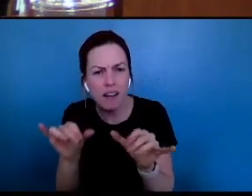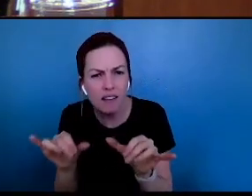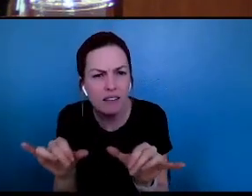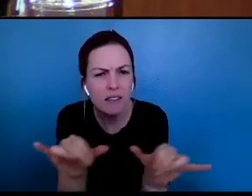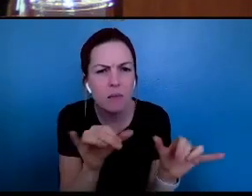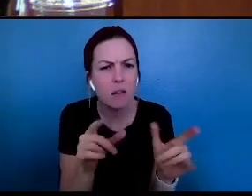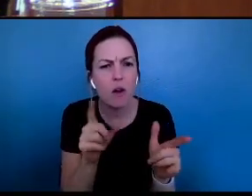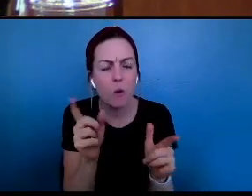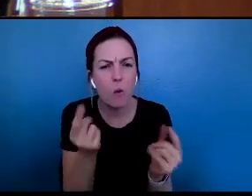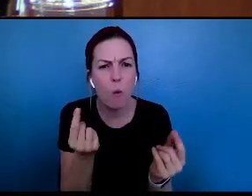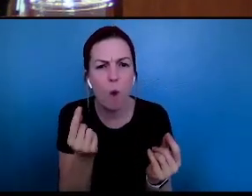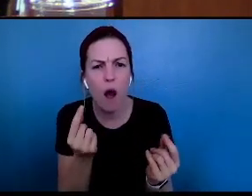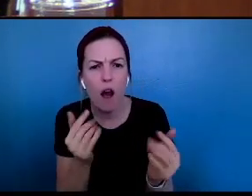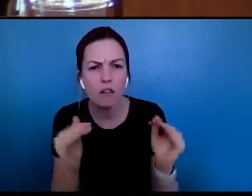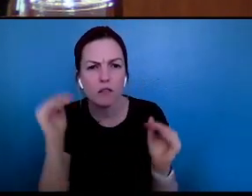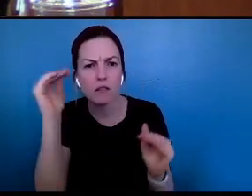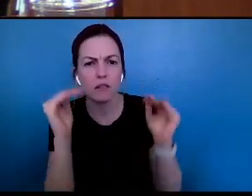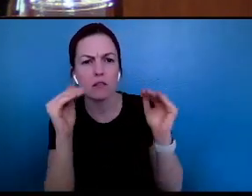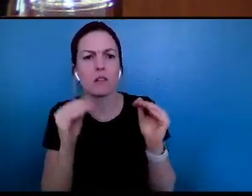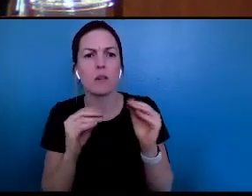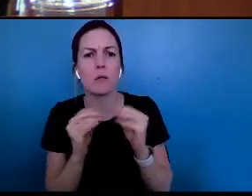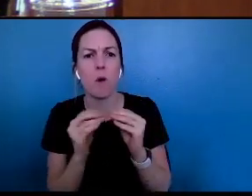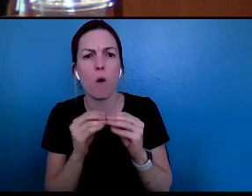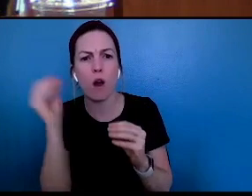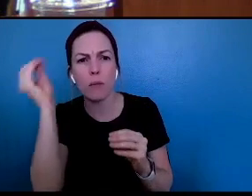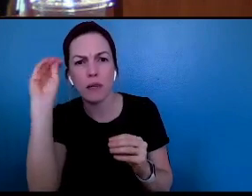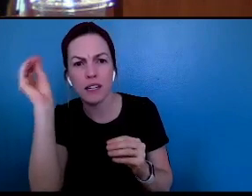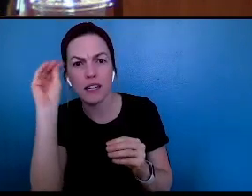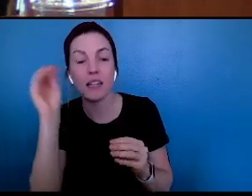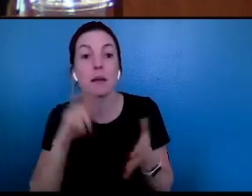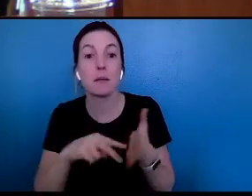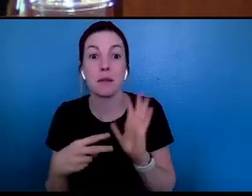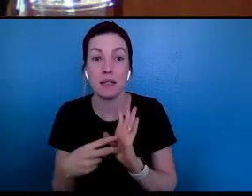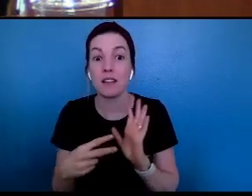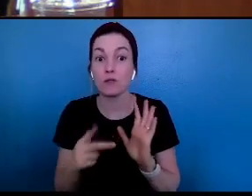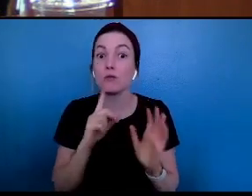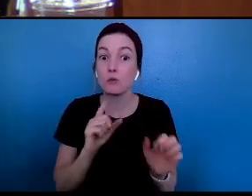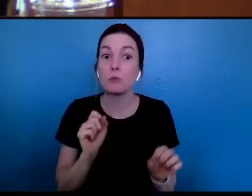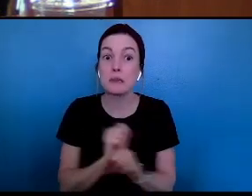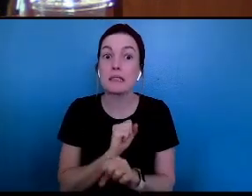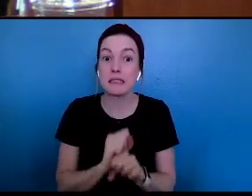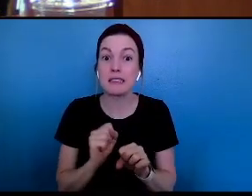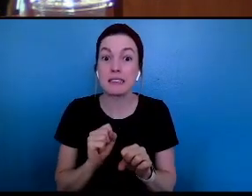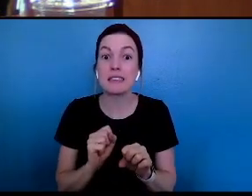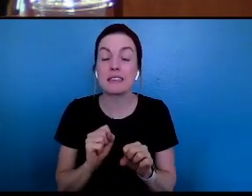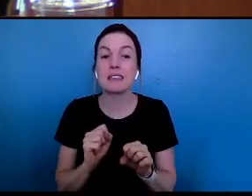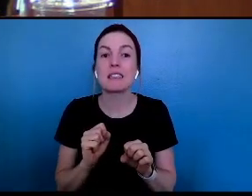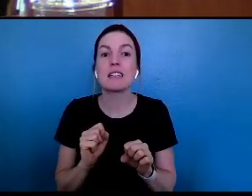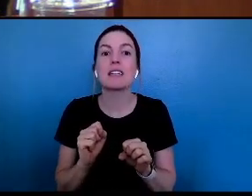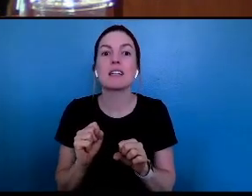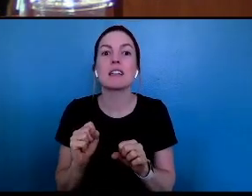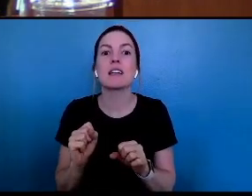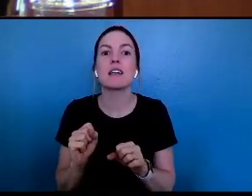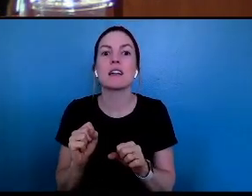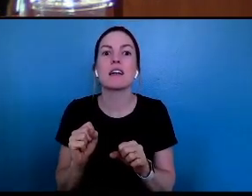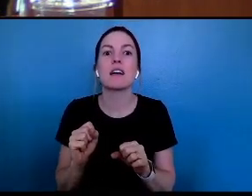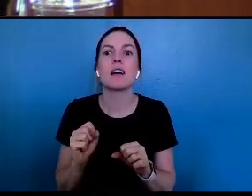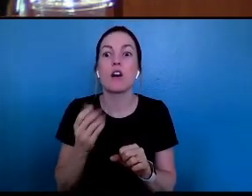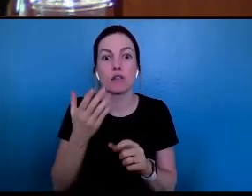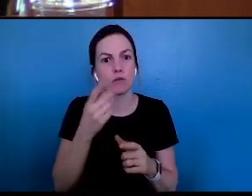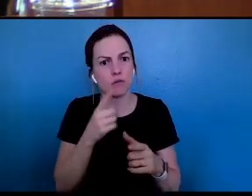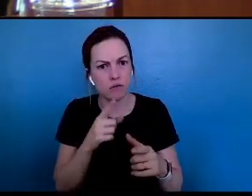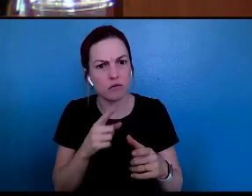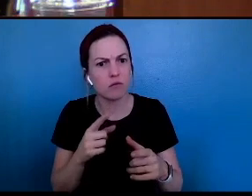pushed toward the Pareto frontier where real trade-offs are made instead of those loose solutions that we see in many policy